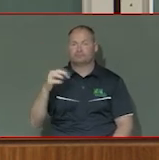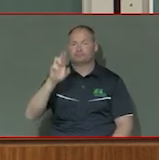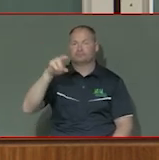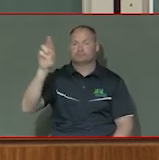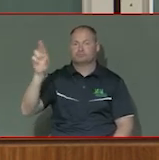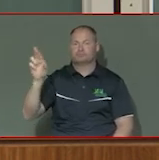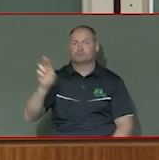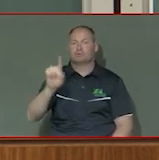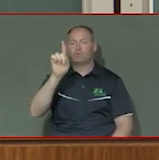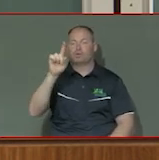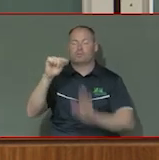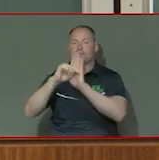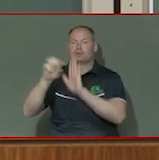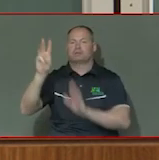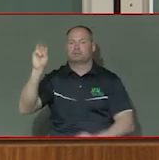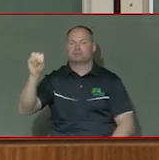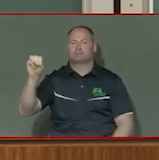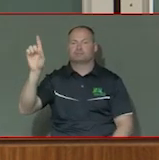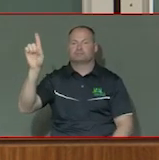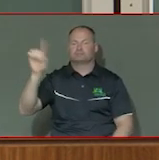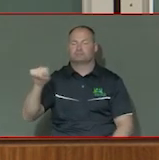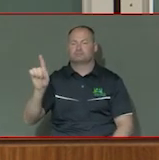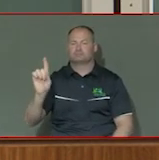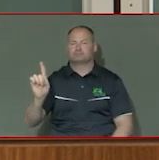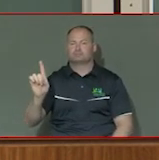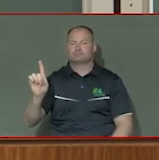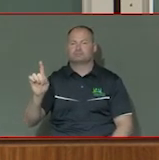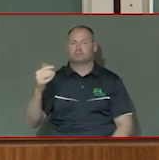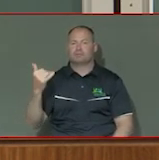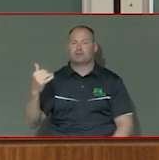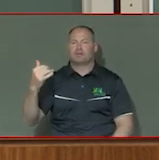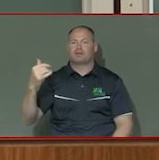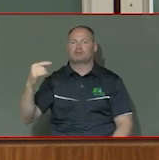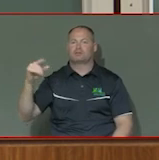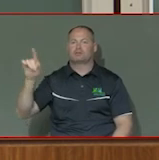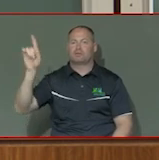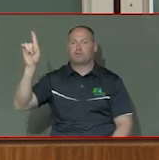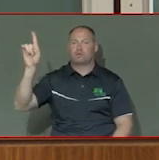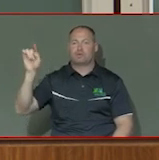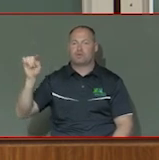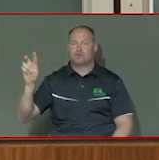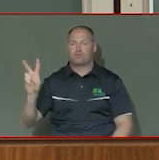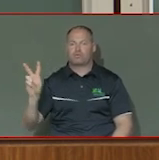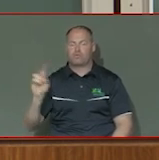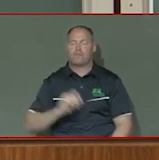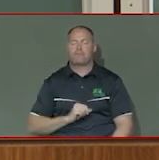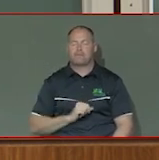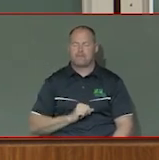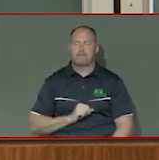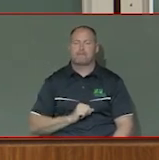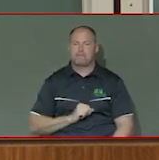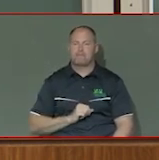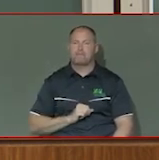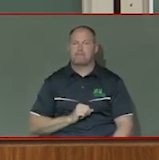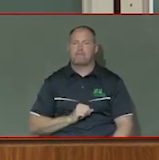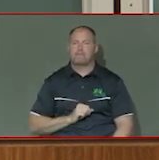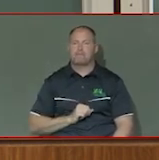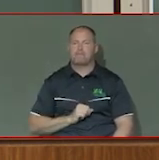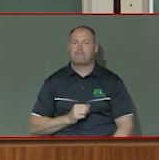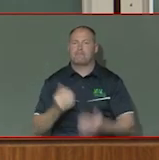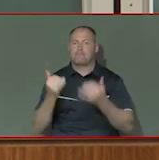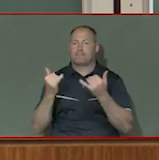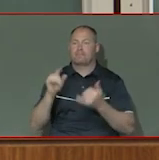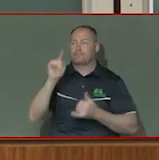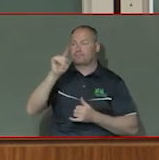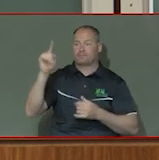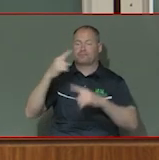minus m squared over 1 times the sine of 30 degrees, which is a half. So here we can say that